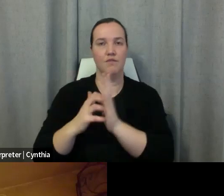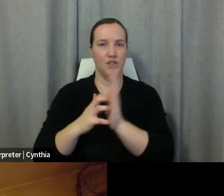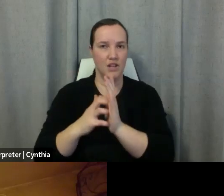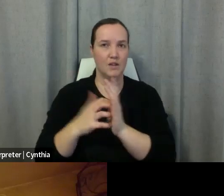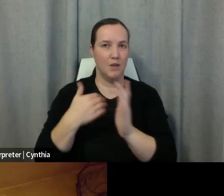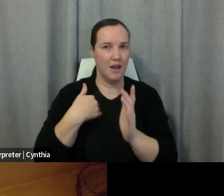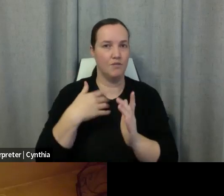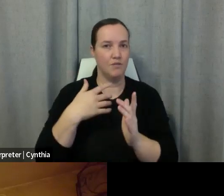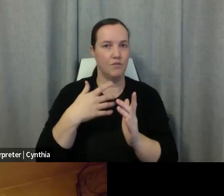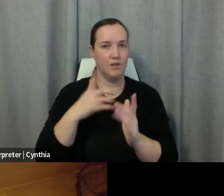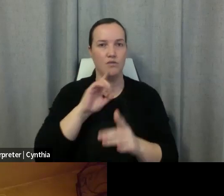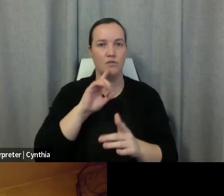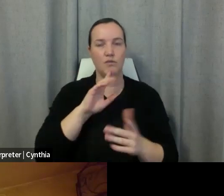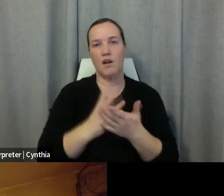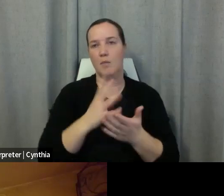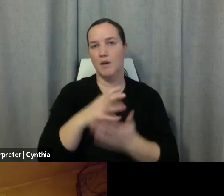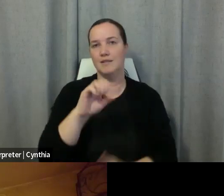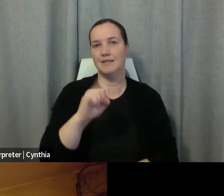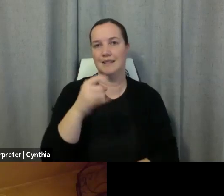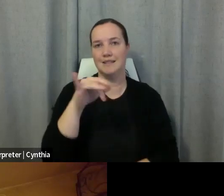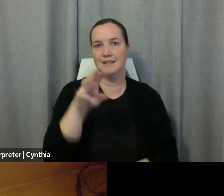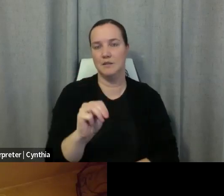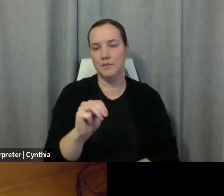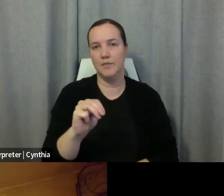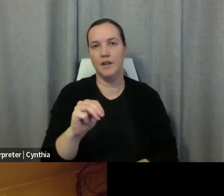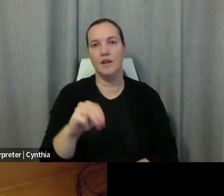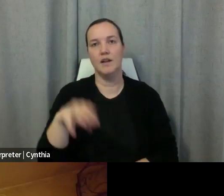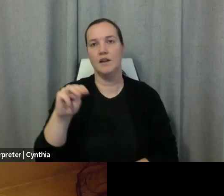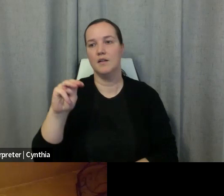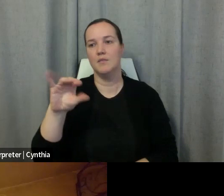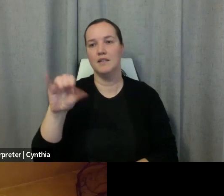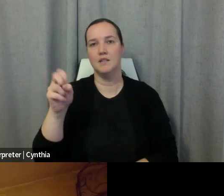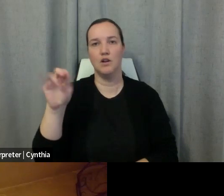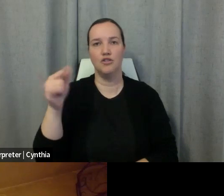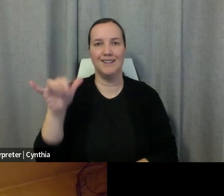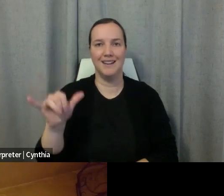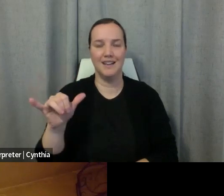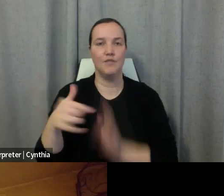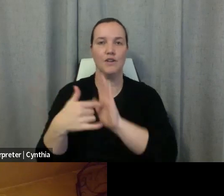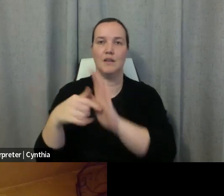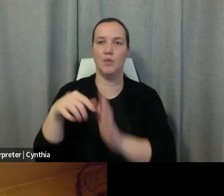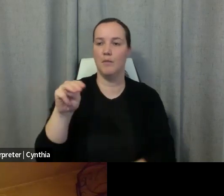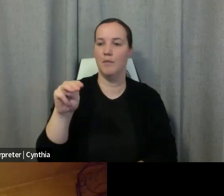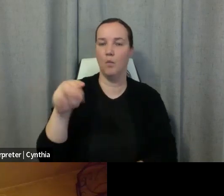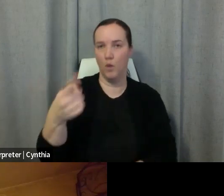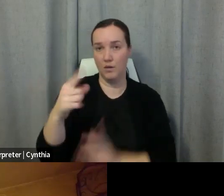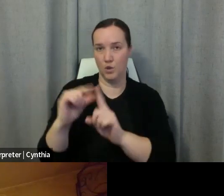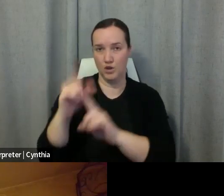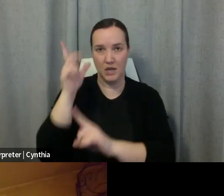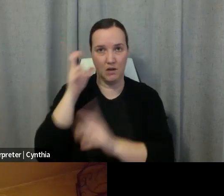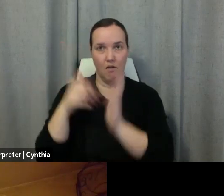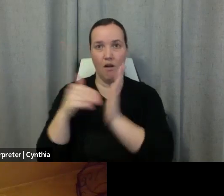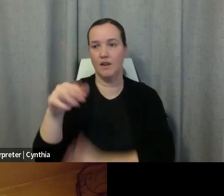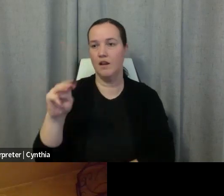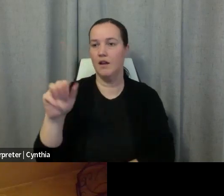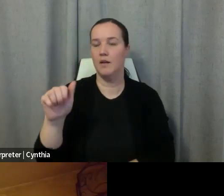often talk about mansplaining, for example. So just the idea of where we might find any of us at times when our privilege is on the line that we might